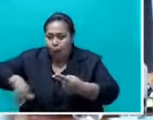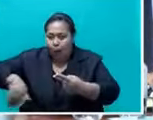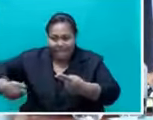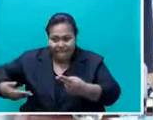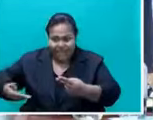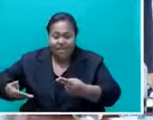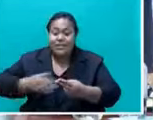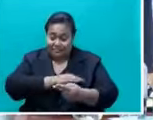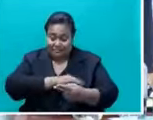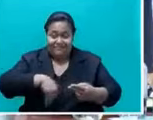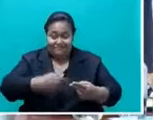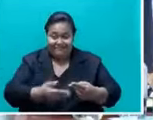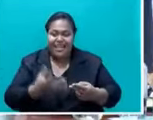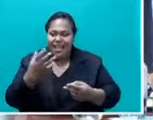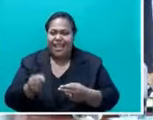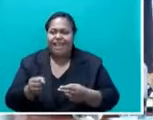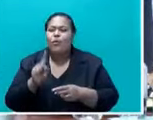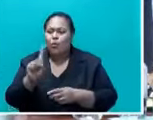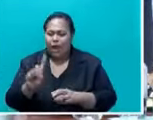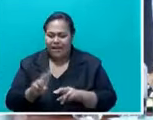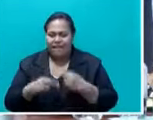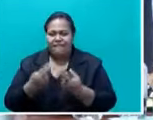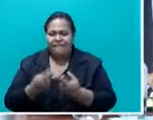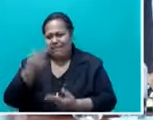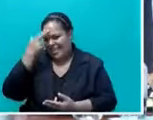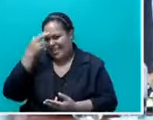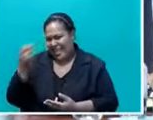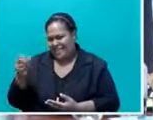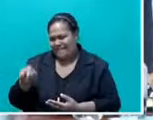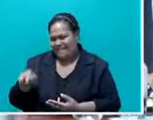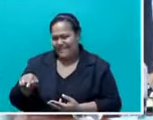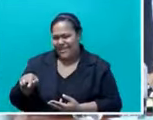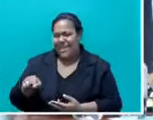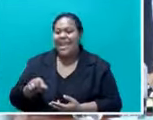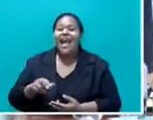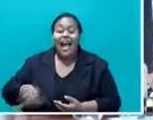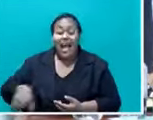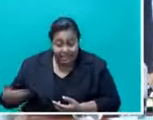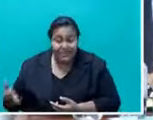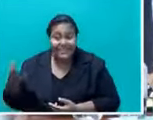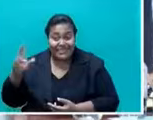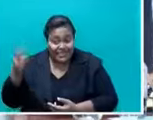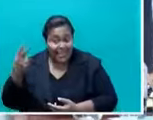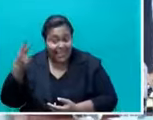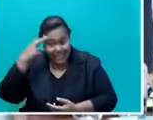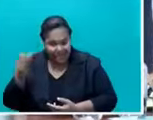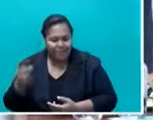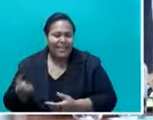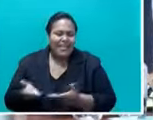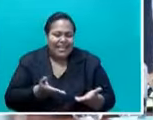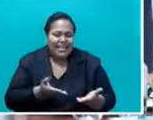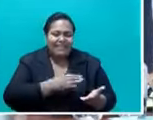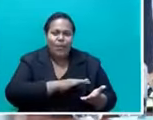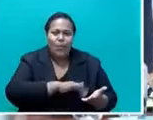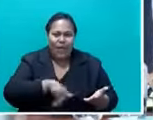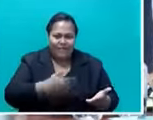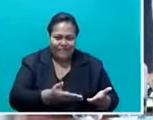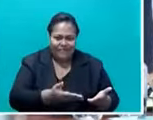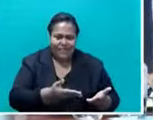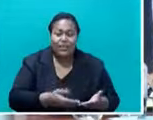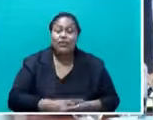it's a patriarchal, because of our society, name of the husband. However, if Honorable